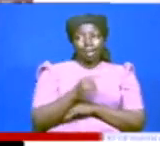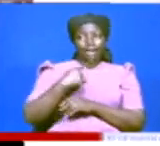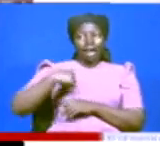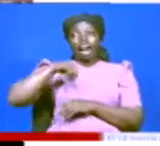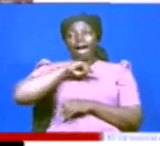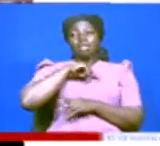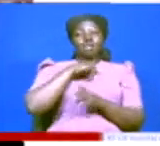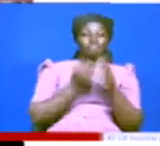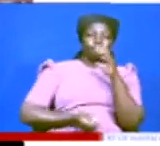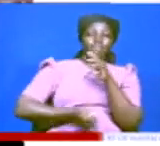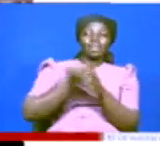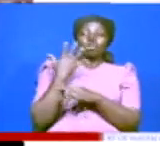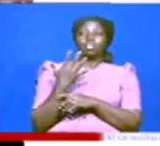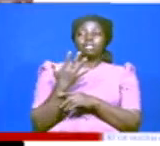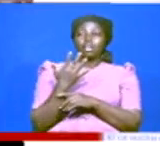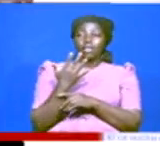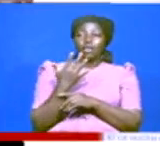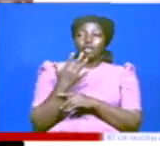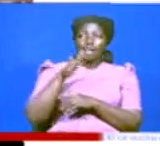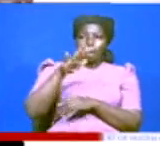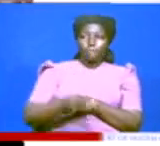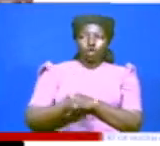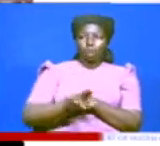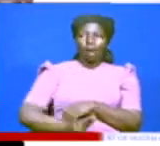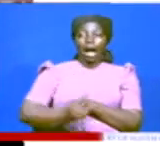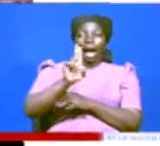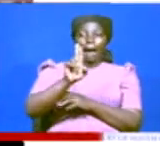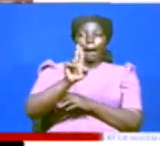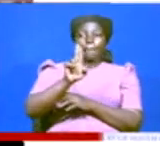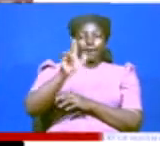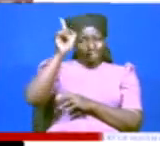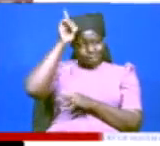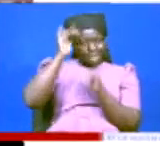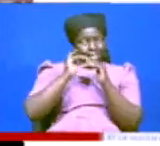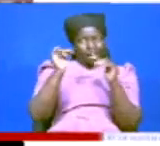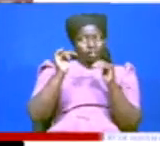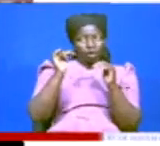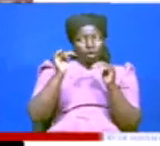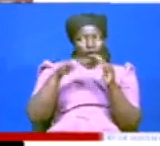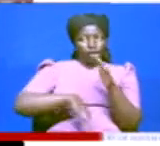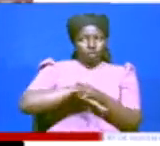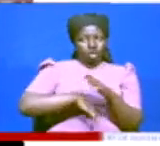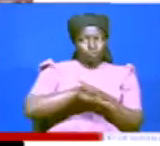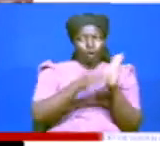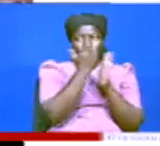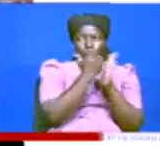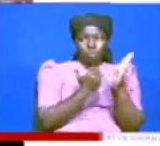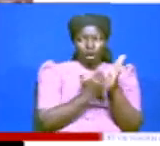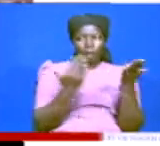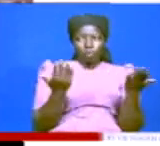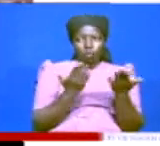off um the bottom-up Grassroots football program where we want to see